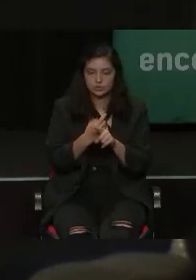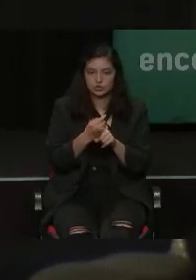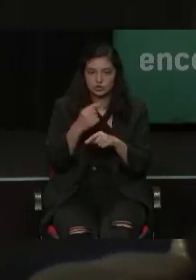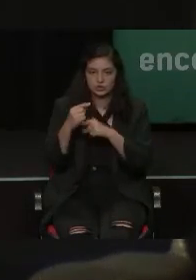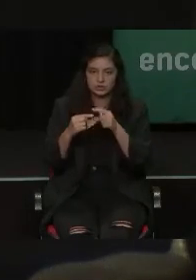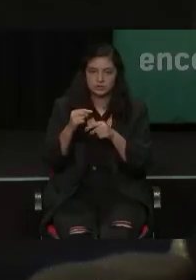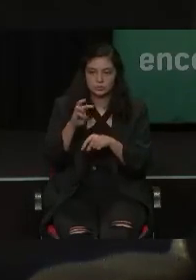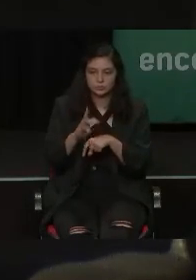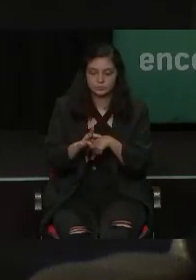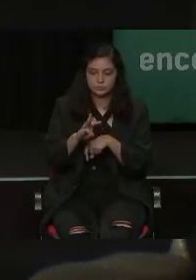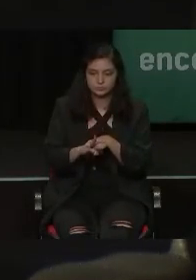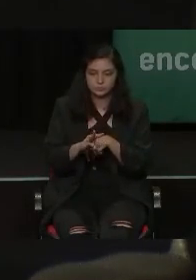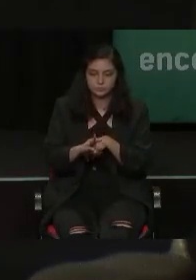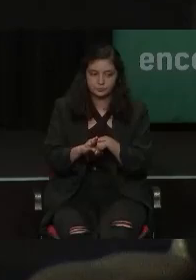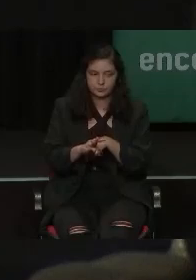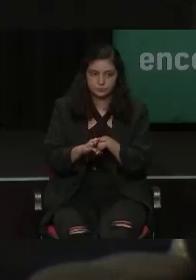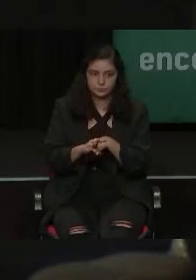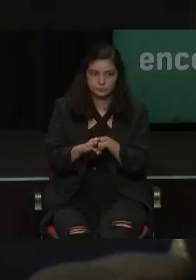third generation